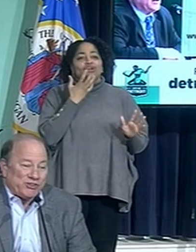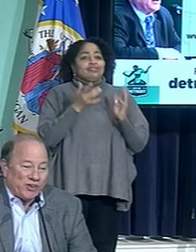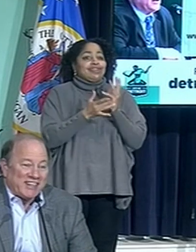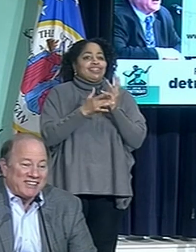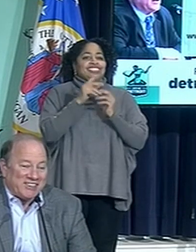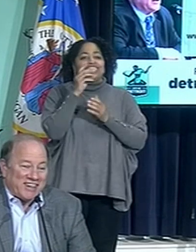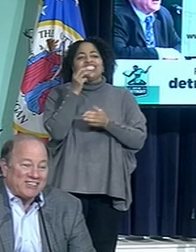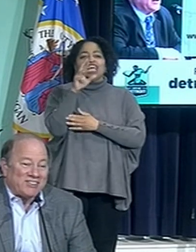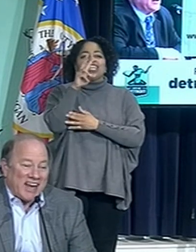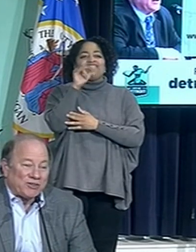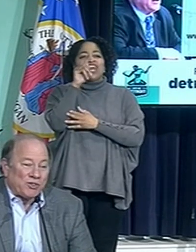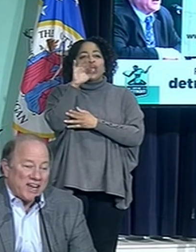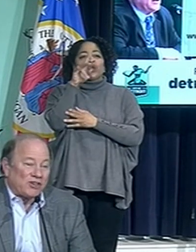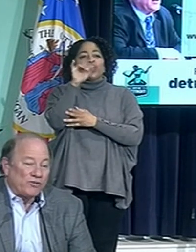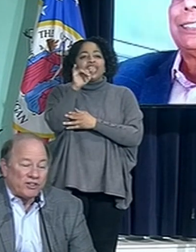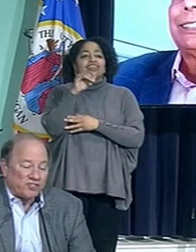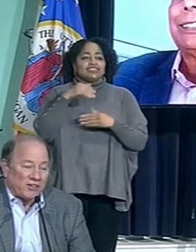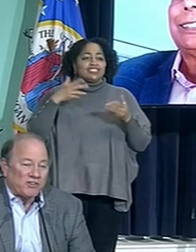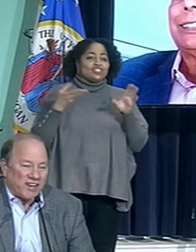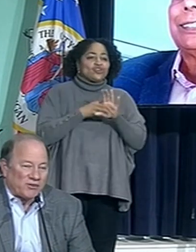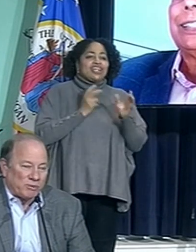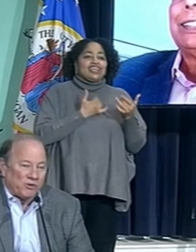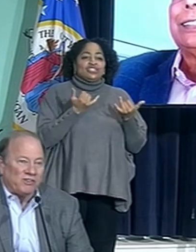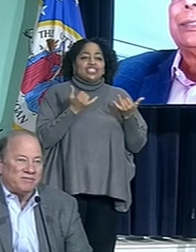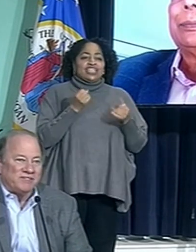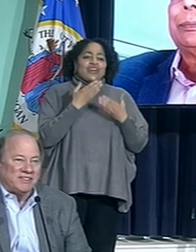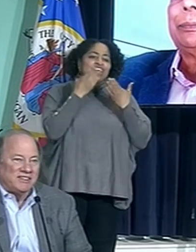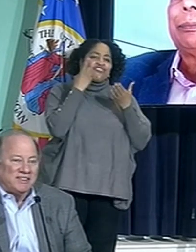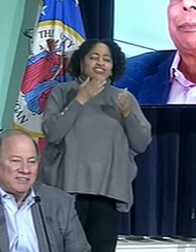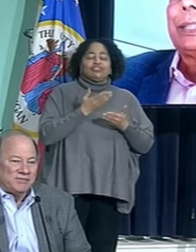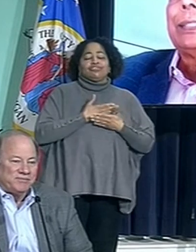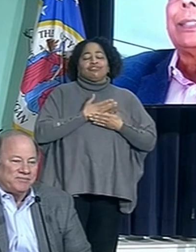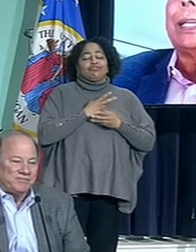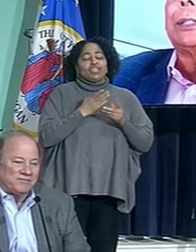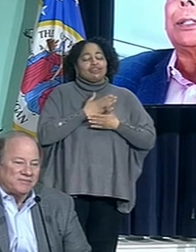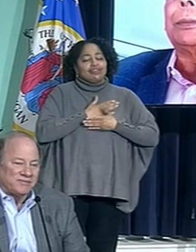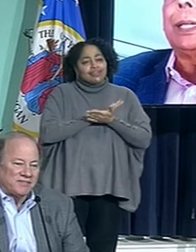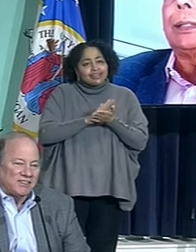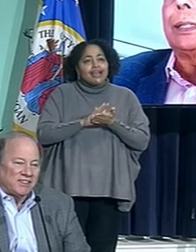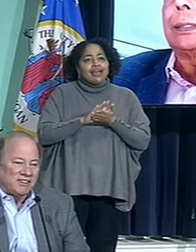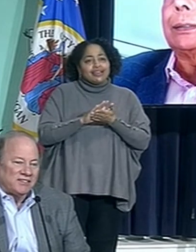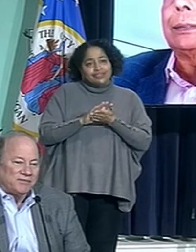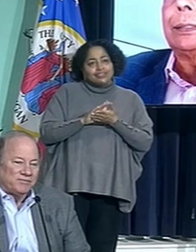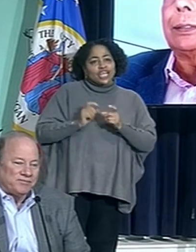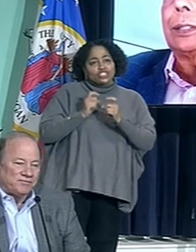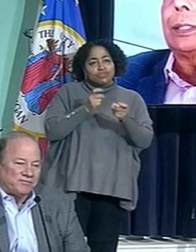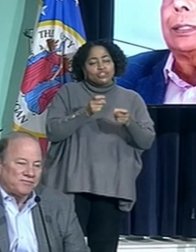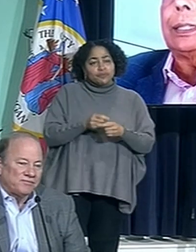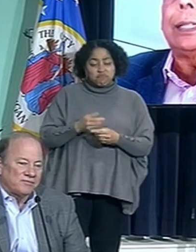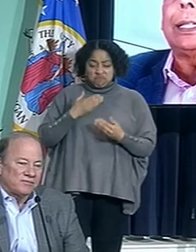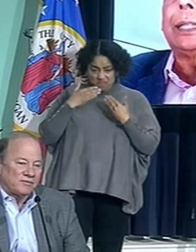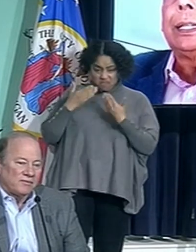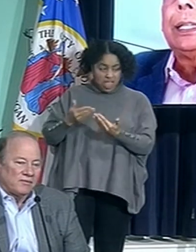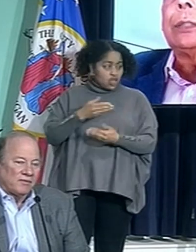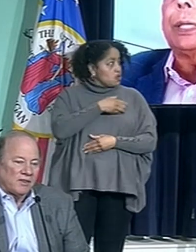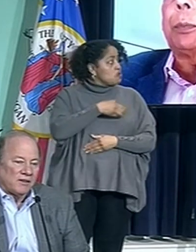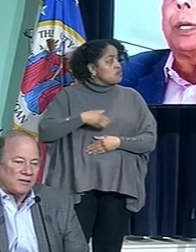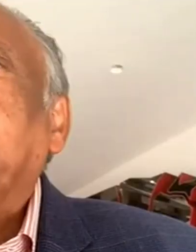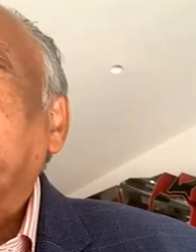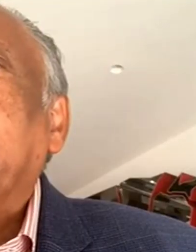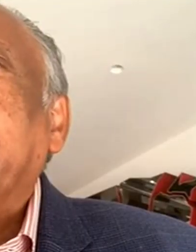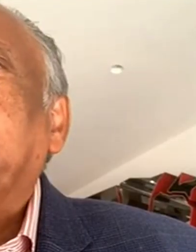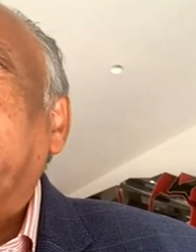is joining us here today. So, Doctor, thank you for this generous contribution. Thank you, Mayor Duggan. It's very important